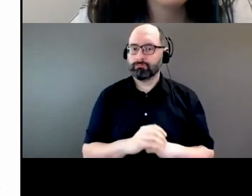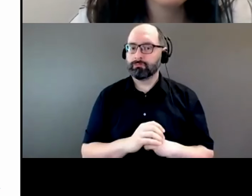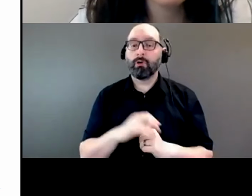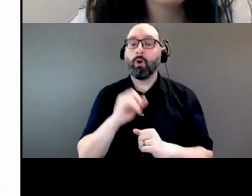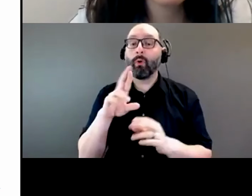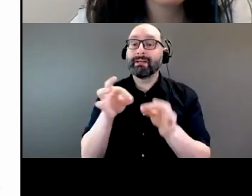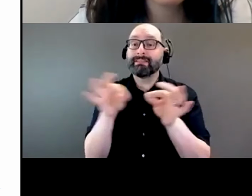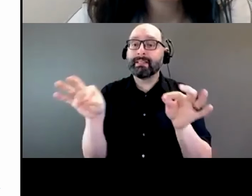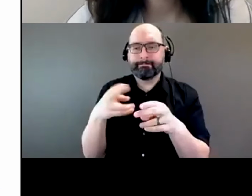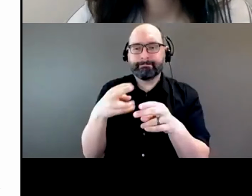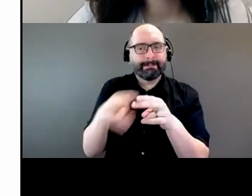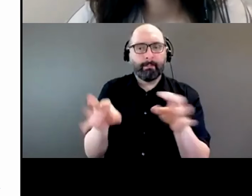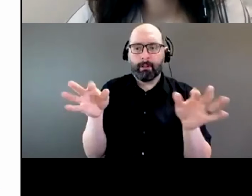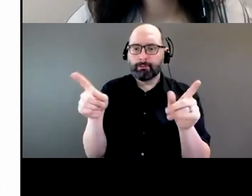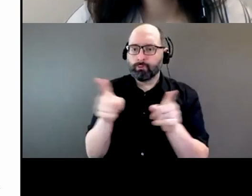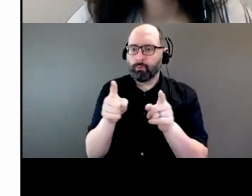sentences.